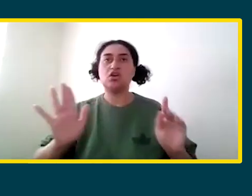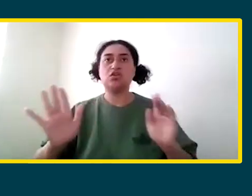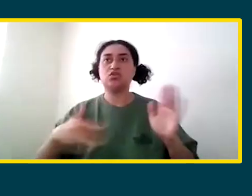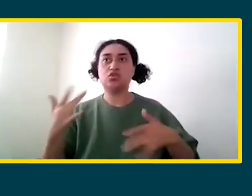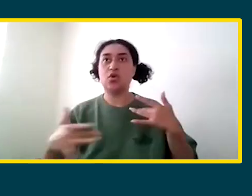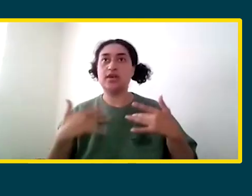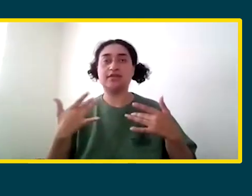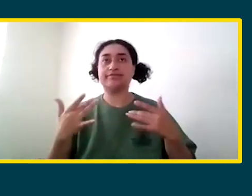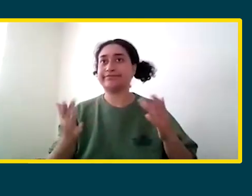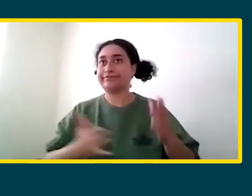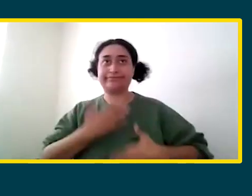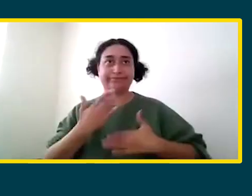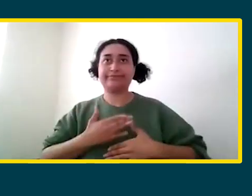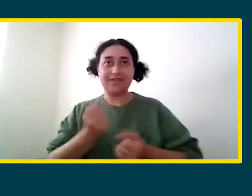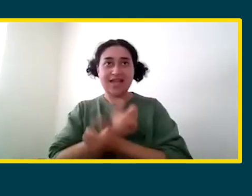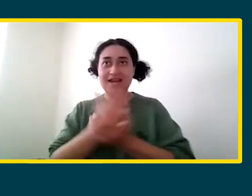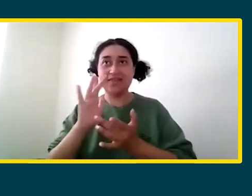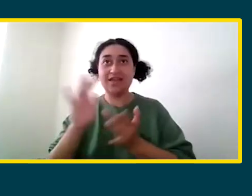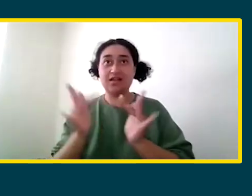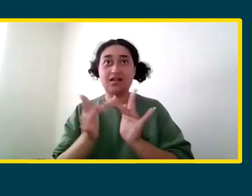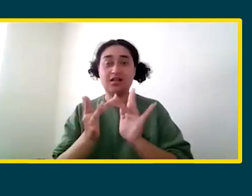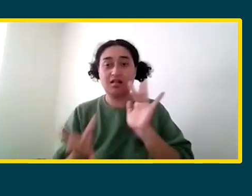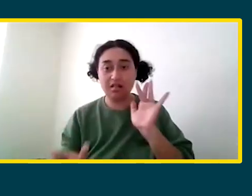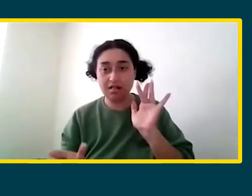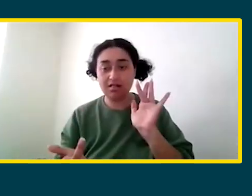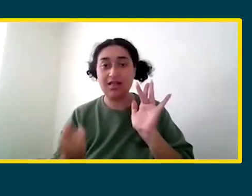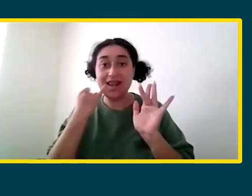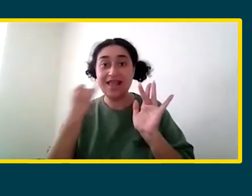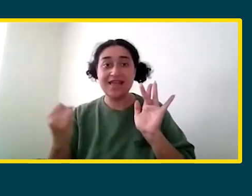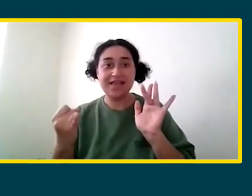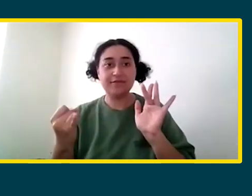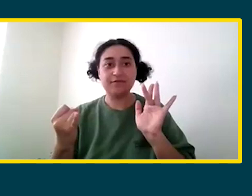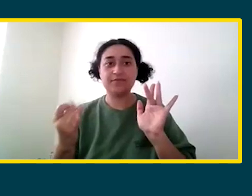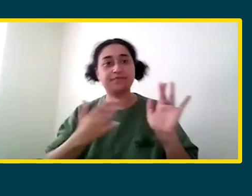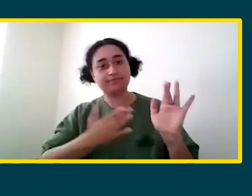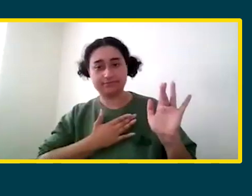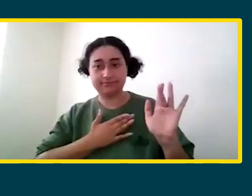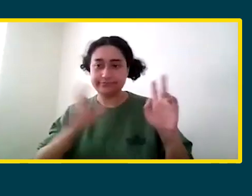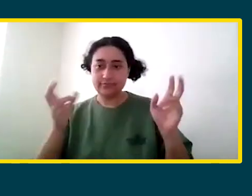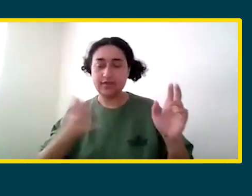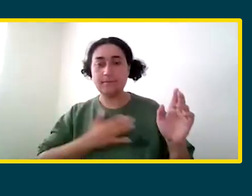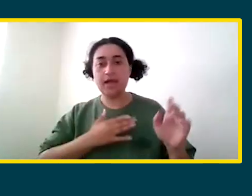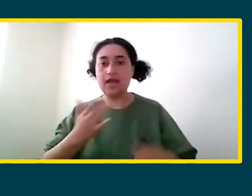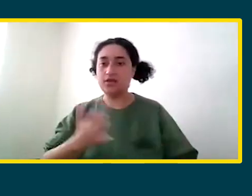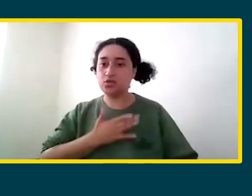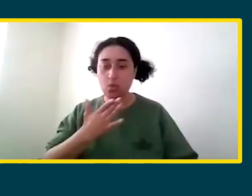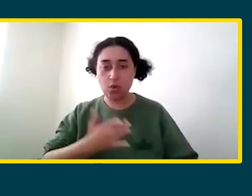And if my joy feels out of reach, then I want to steal it from you, Adrian. I saw you open up your mic. What's coming up for